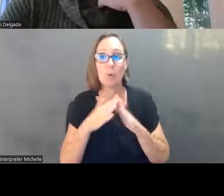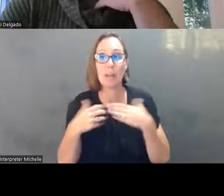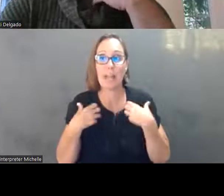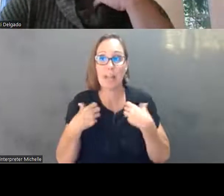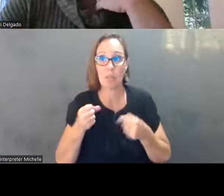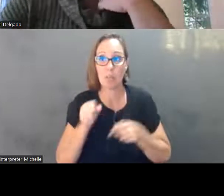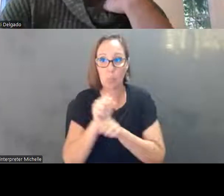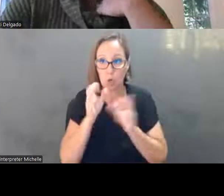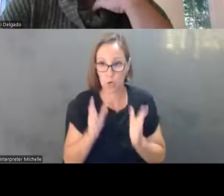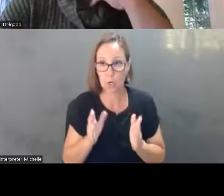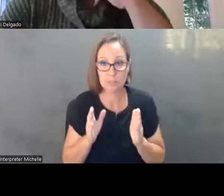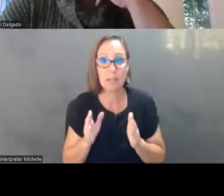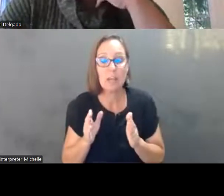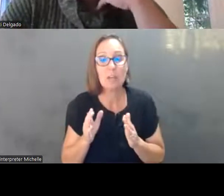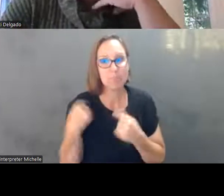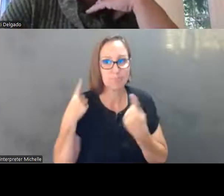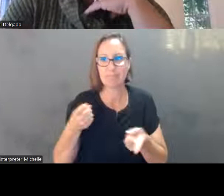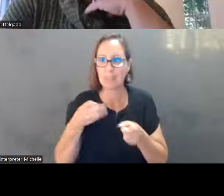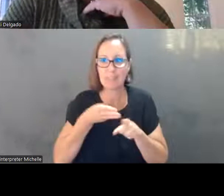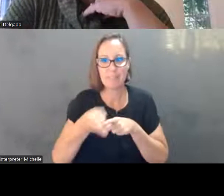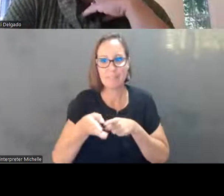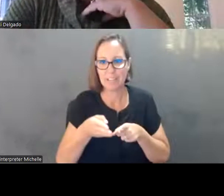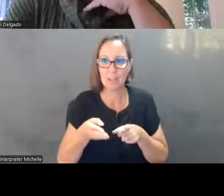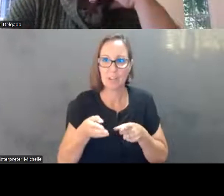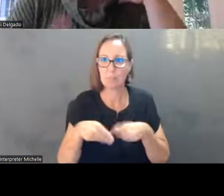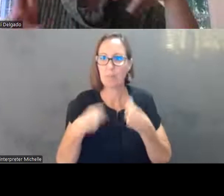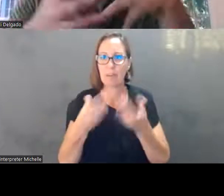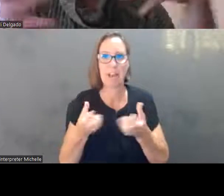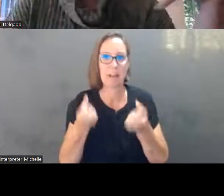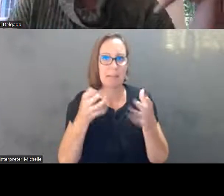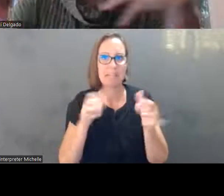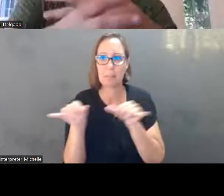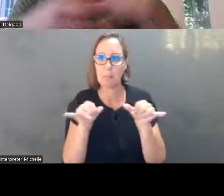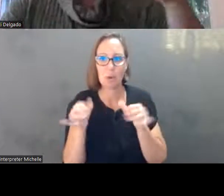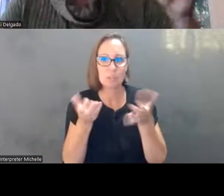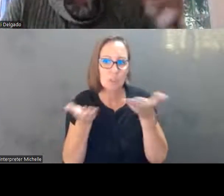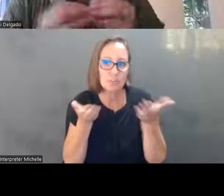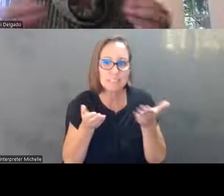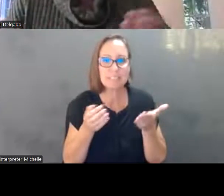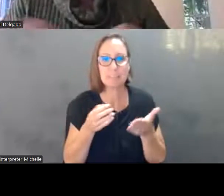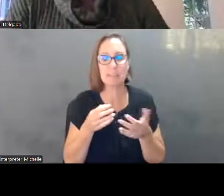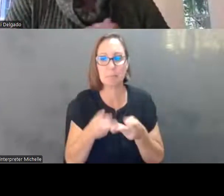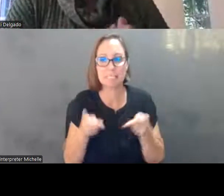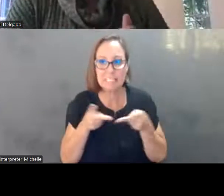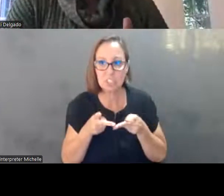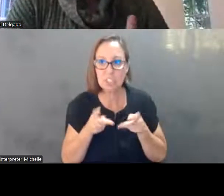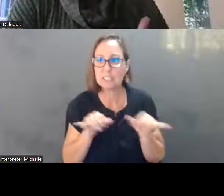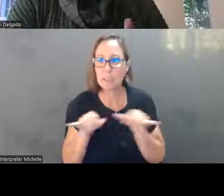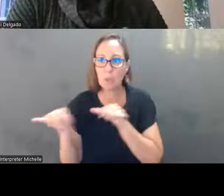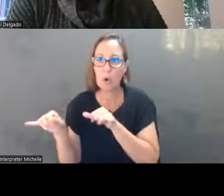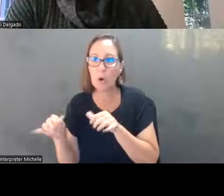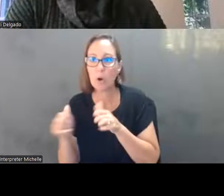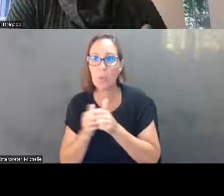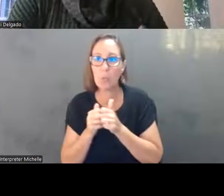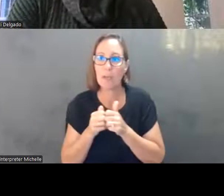promotores who have been in this field providing a lot of the similar services and positions that are actually quite fluid with a lot of the